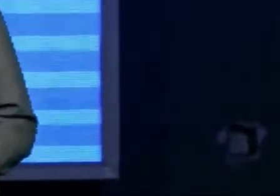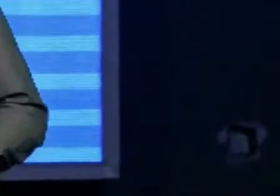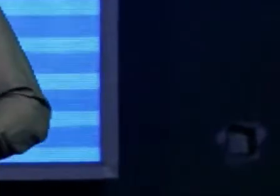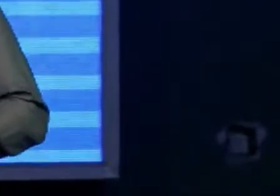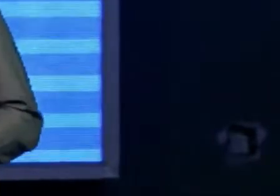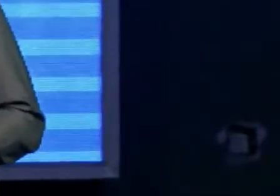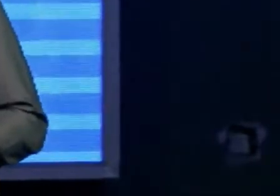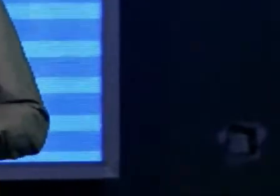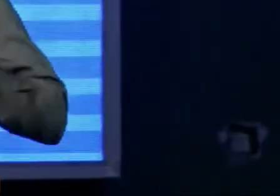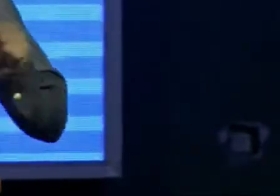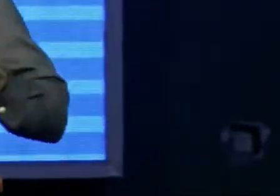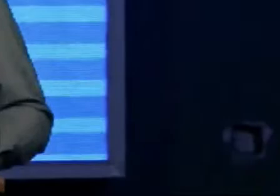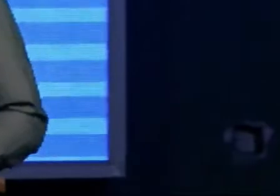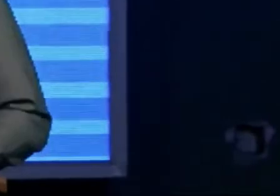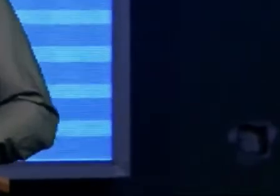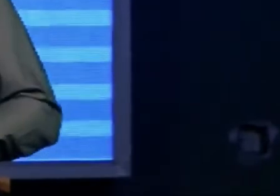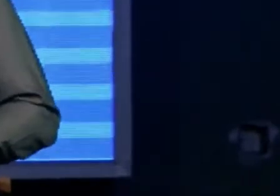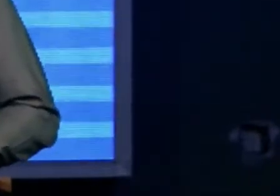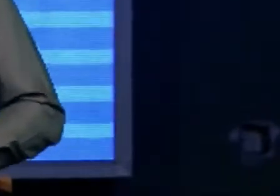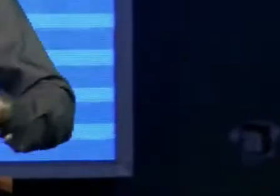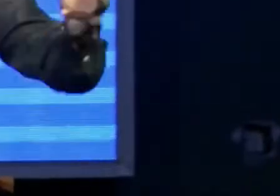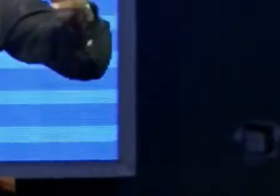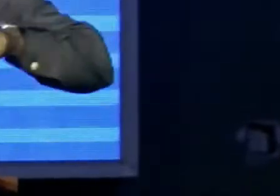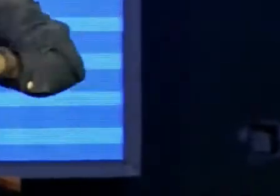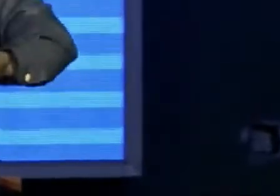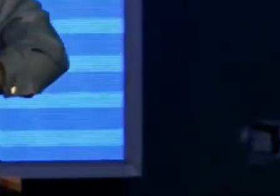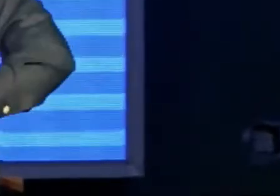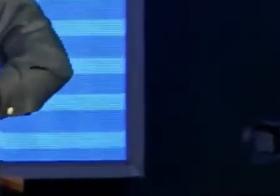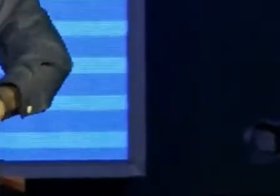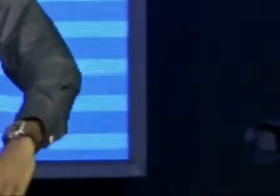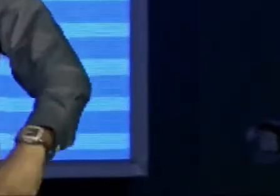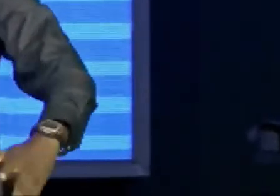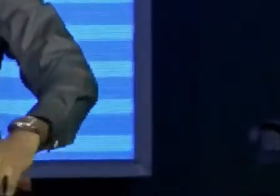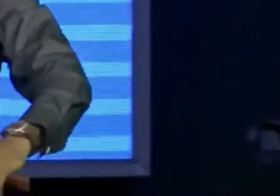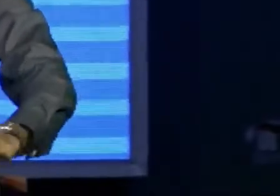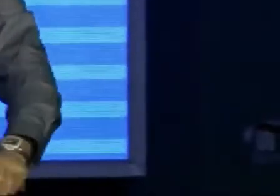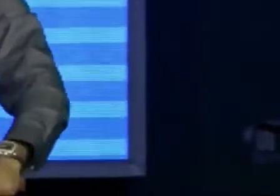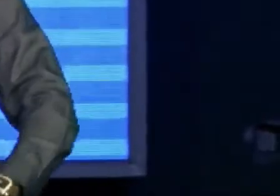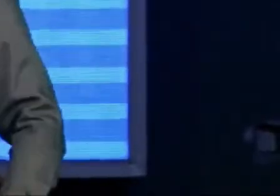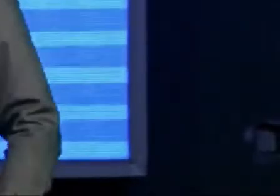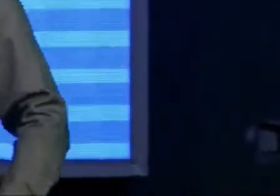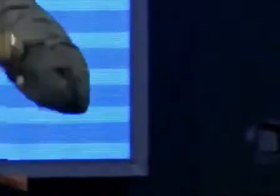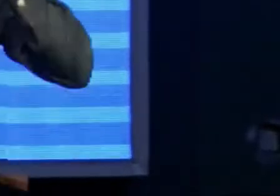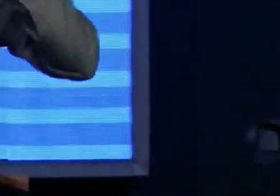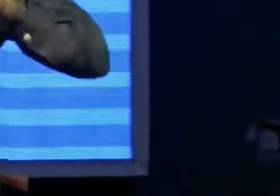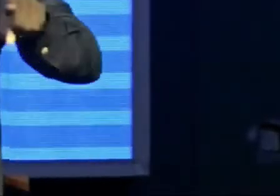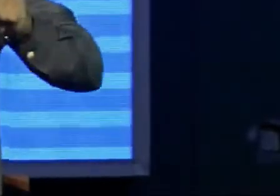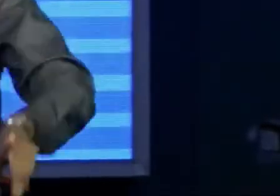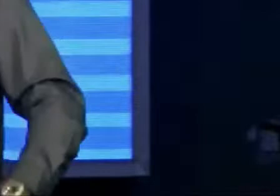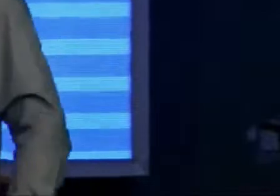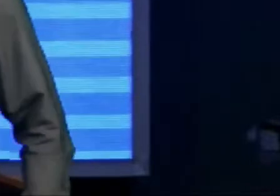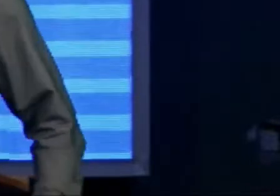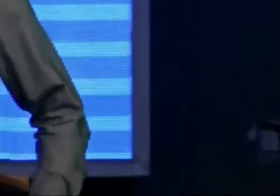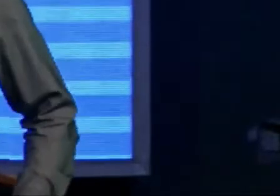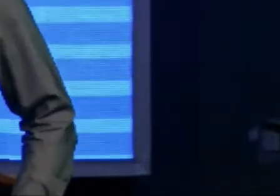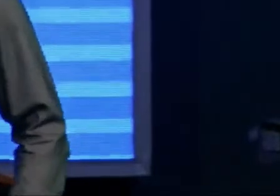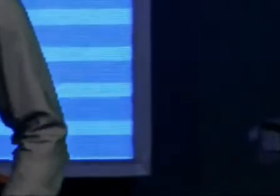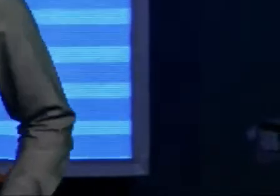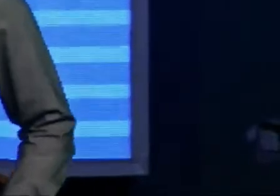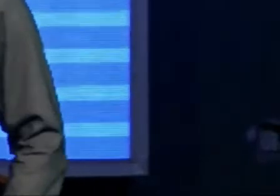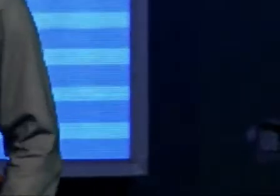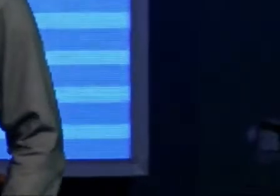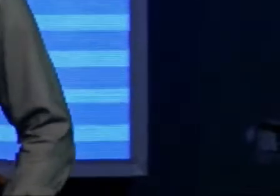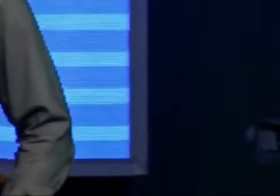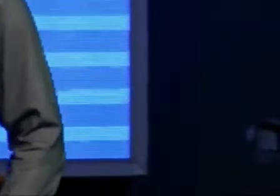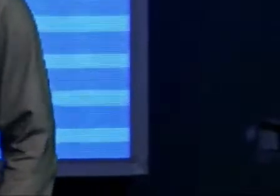time. I knew. So when I was coming, I wanted to be here right before time because I knew ICGC would start